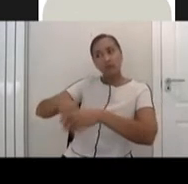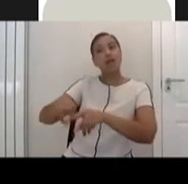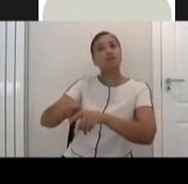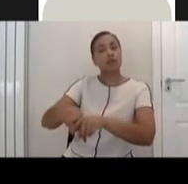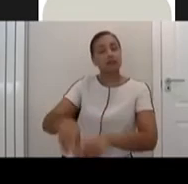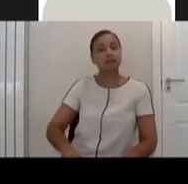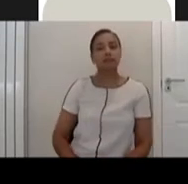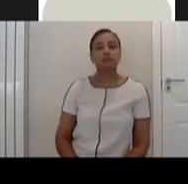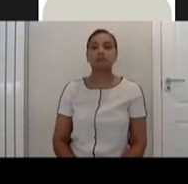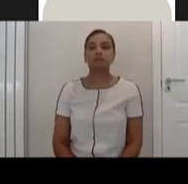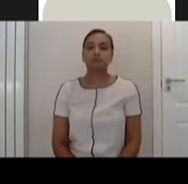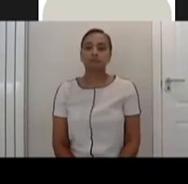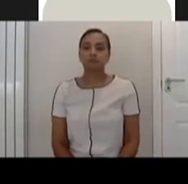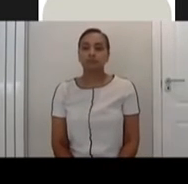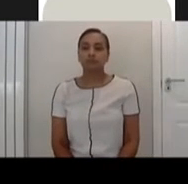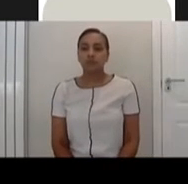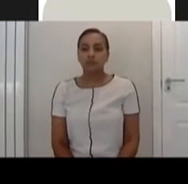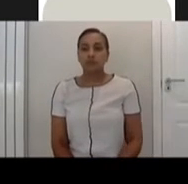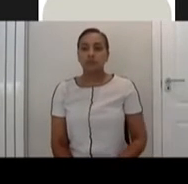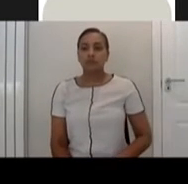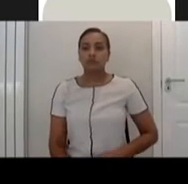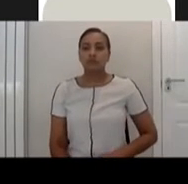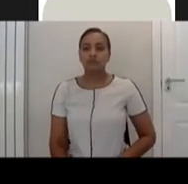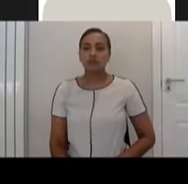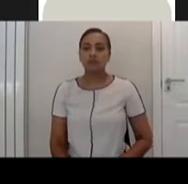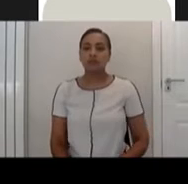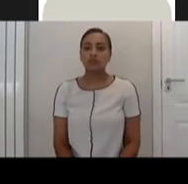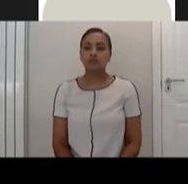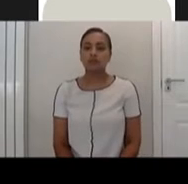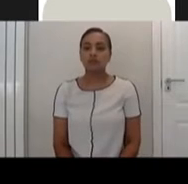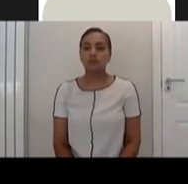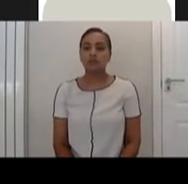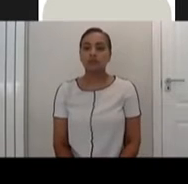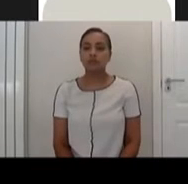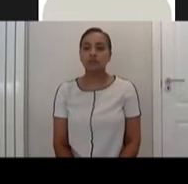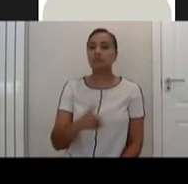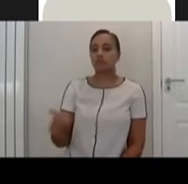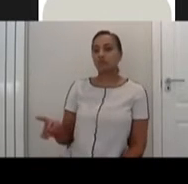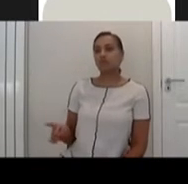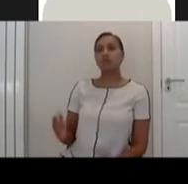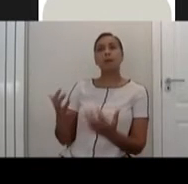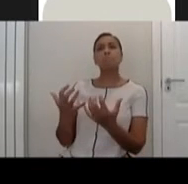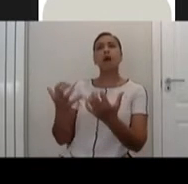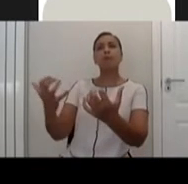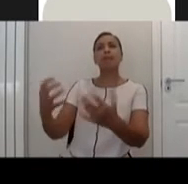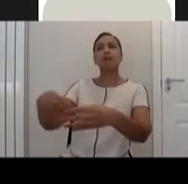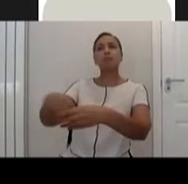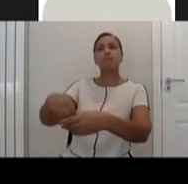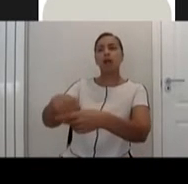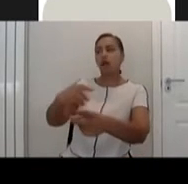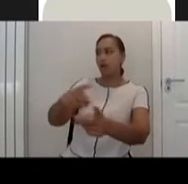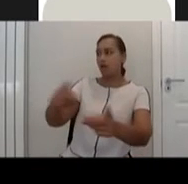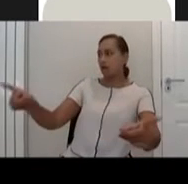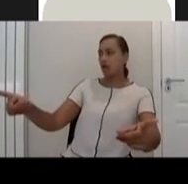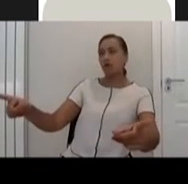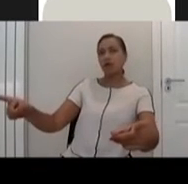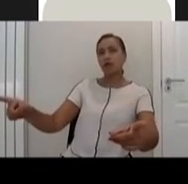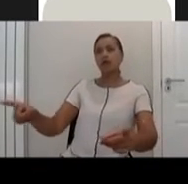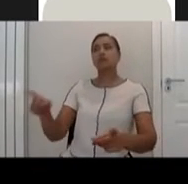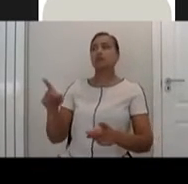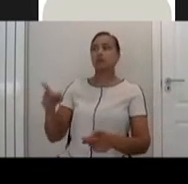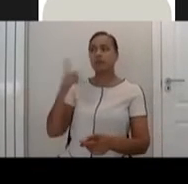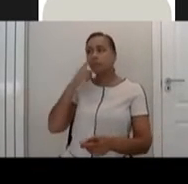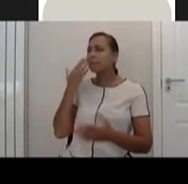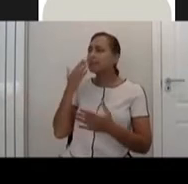Yeah, and I would just add for anyone that, in the general public who would like to look more into kind of like services